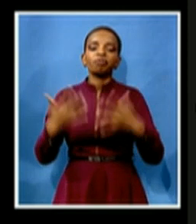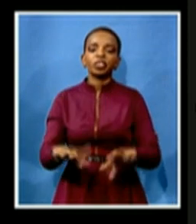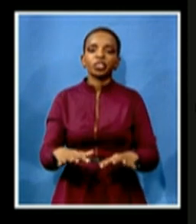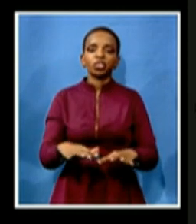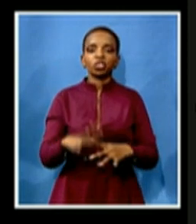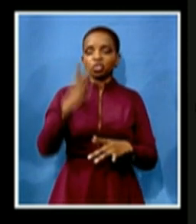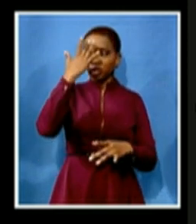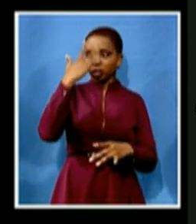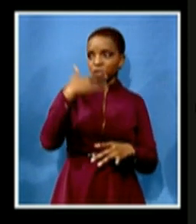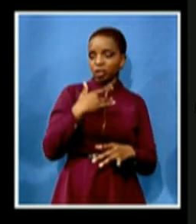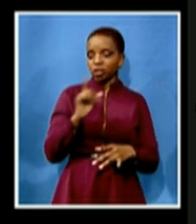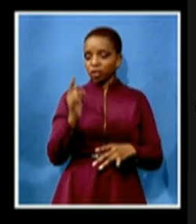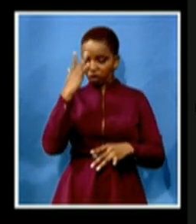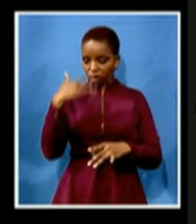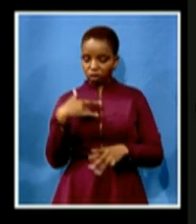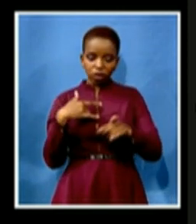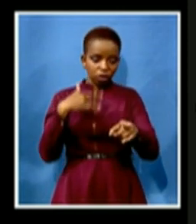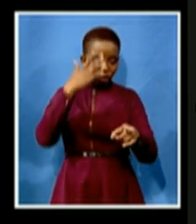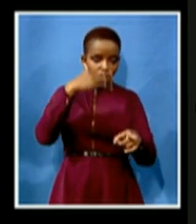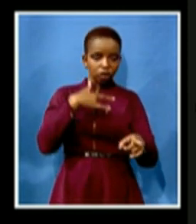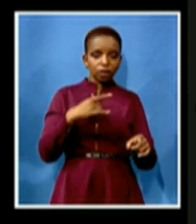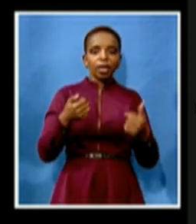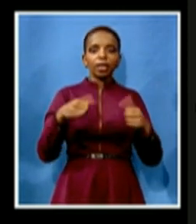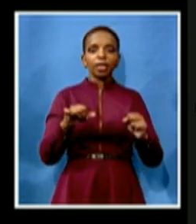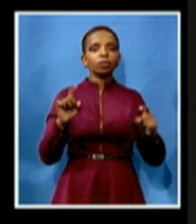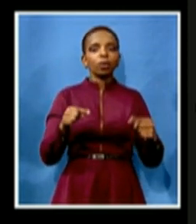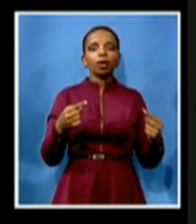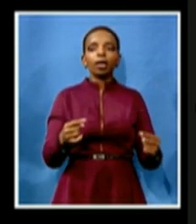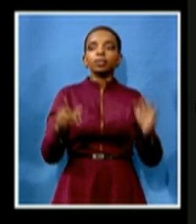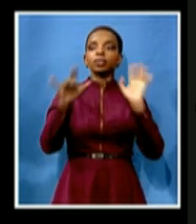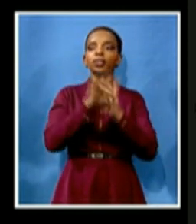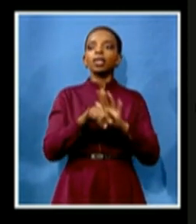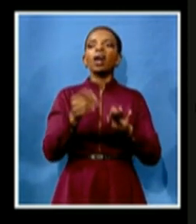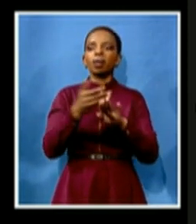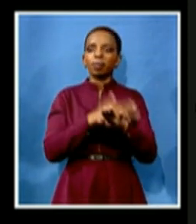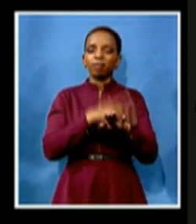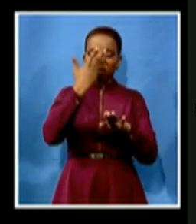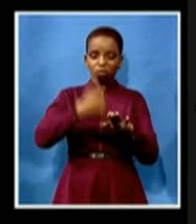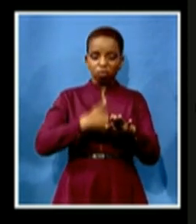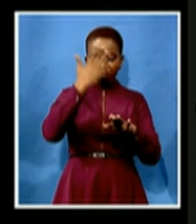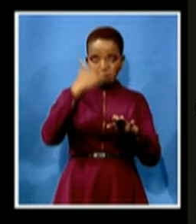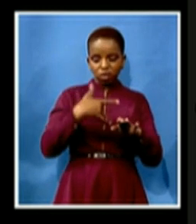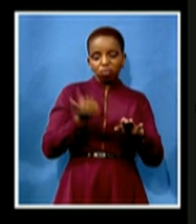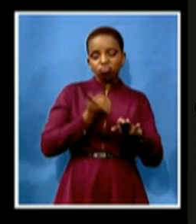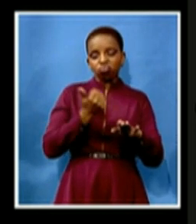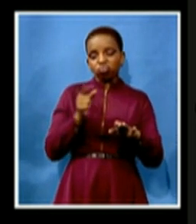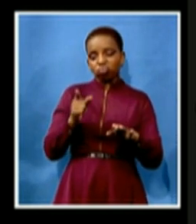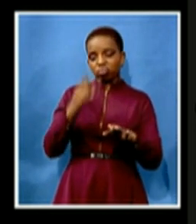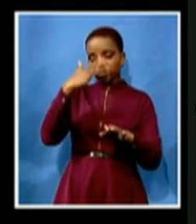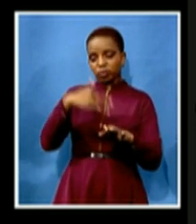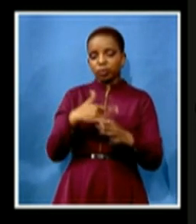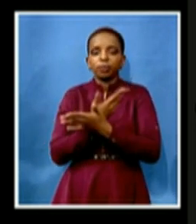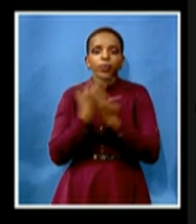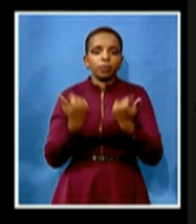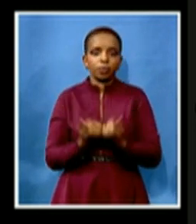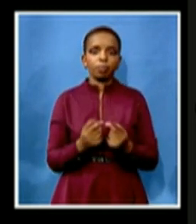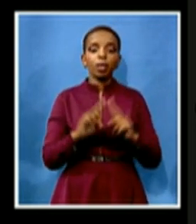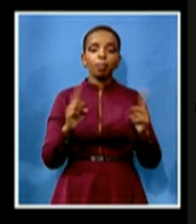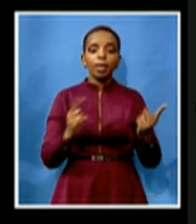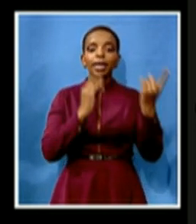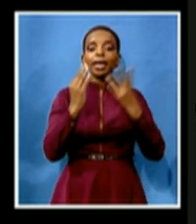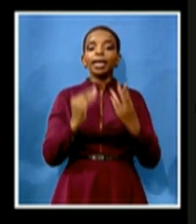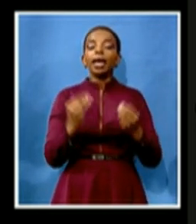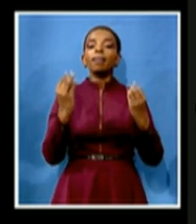there. However, the way we're looking at it is that the numbers of people who are positive is higher in the group that